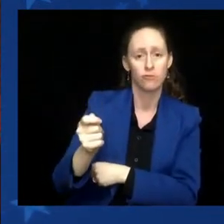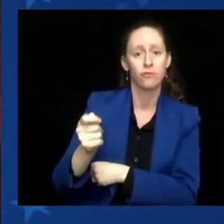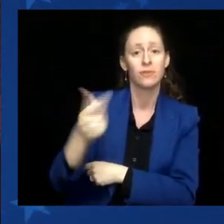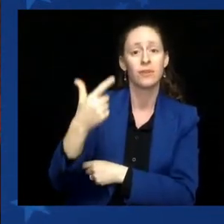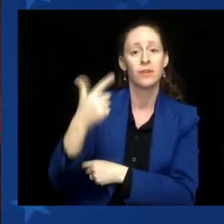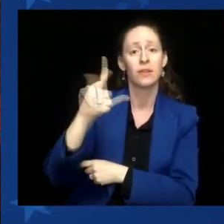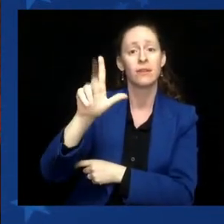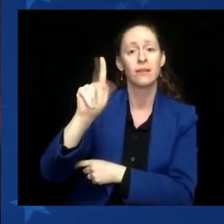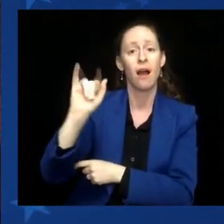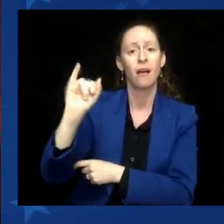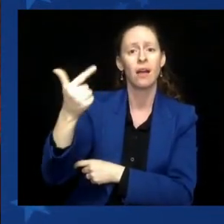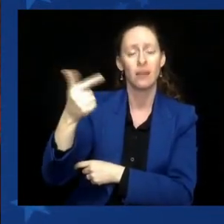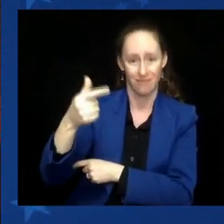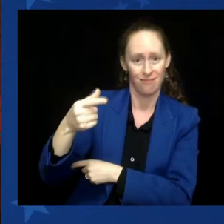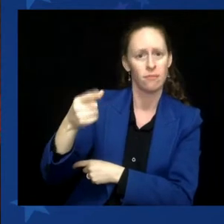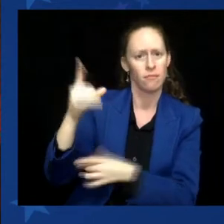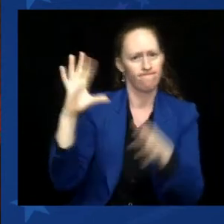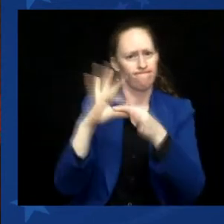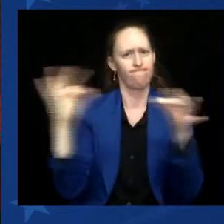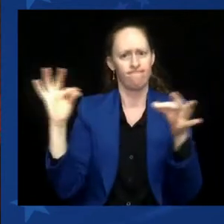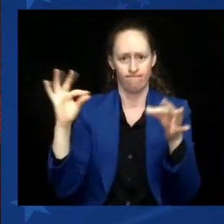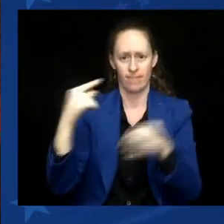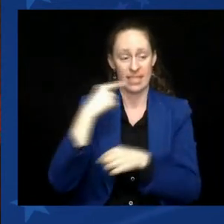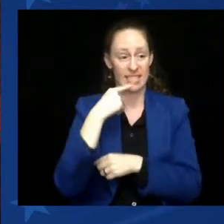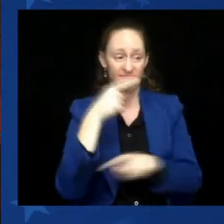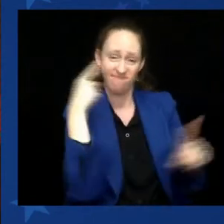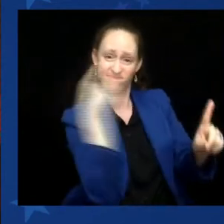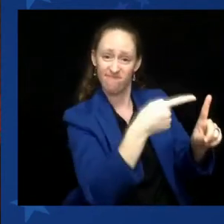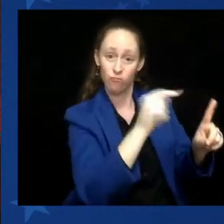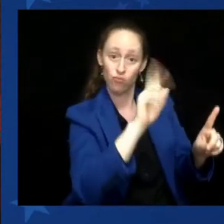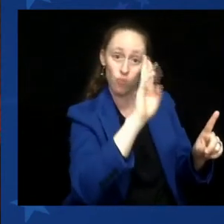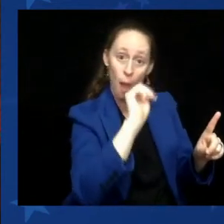clear and present danger to our democracy.